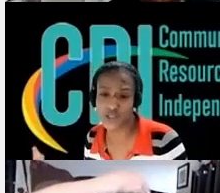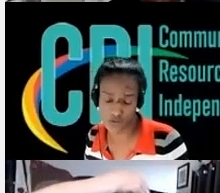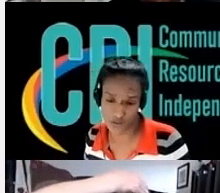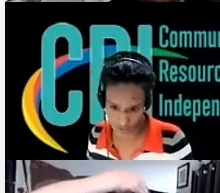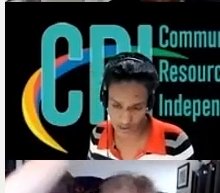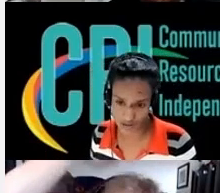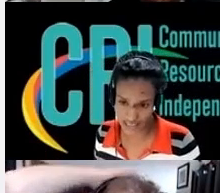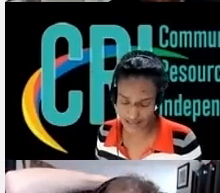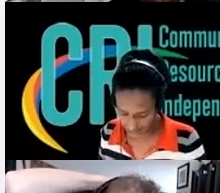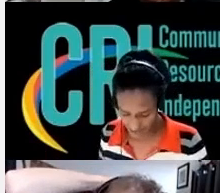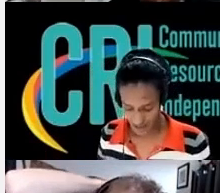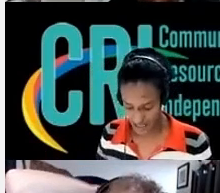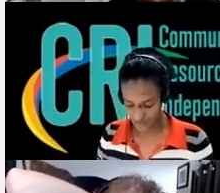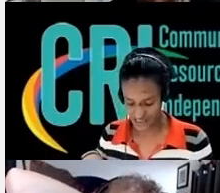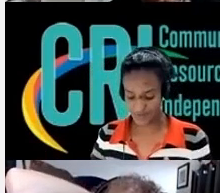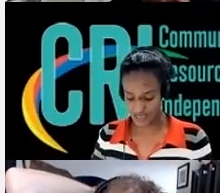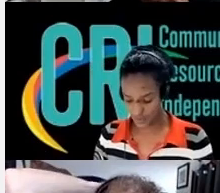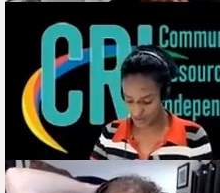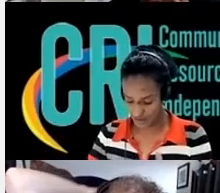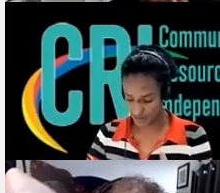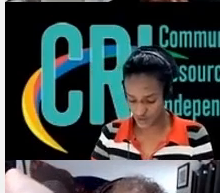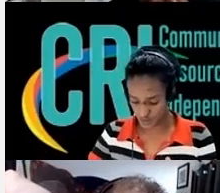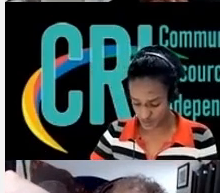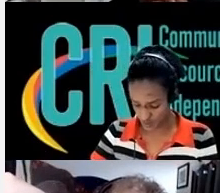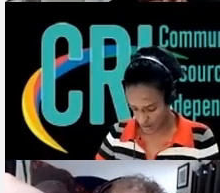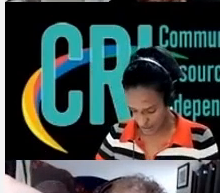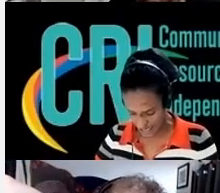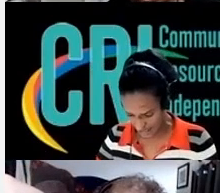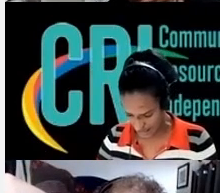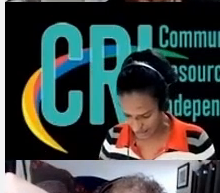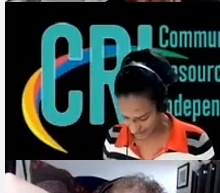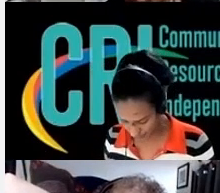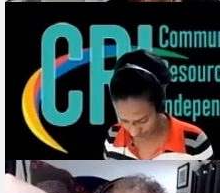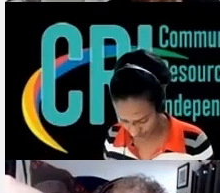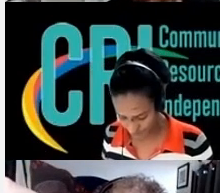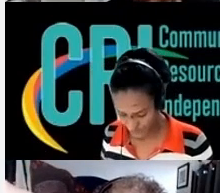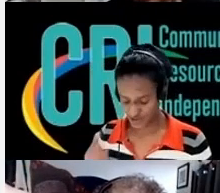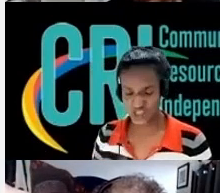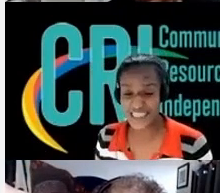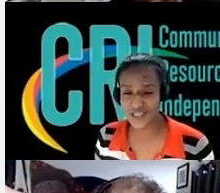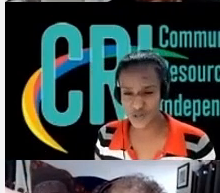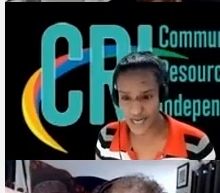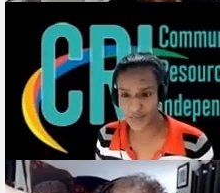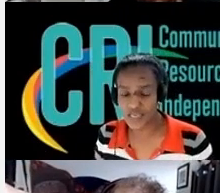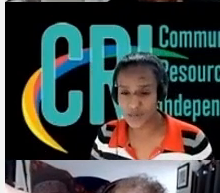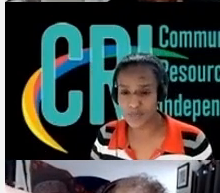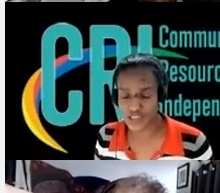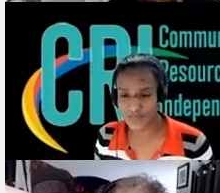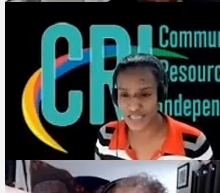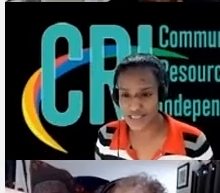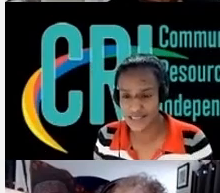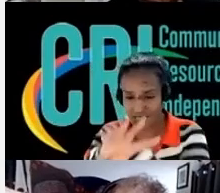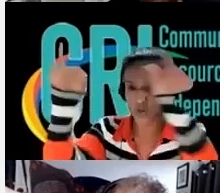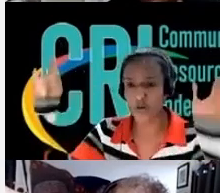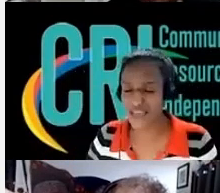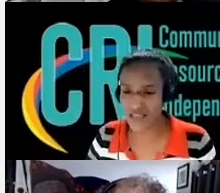to make sure they're doing it correctly. The same thing with Zooms and email. You need to train them in person,